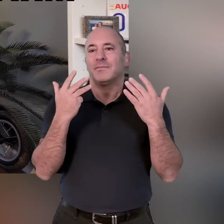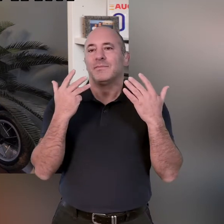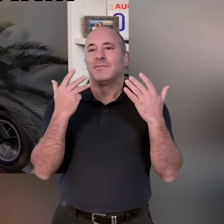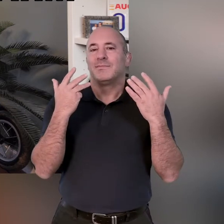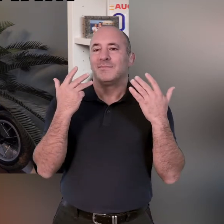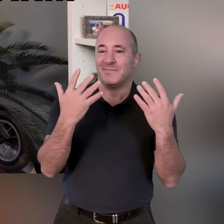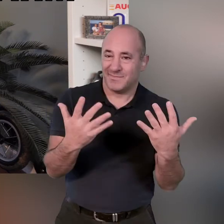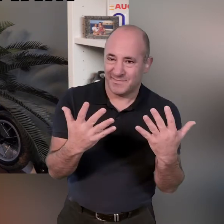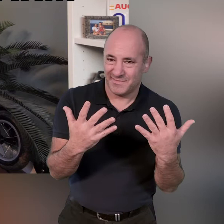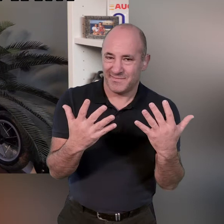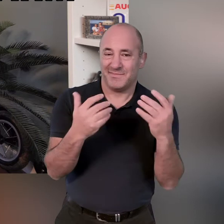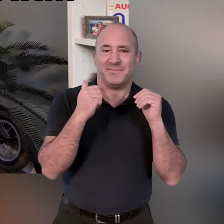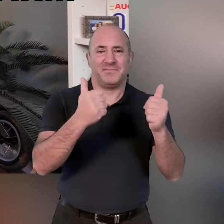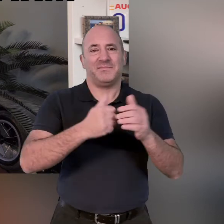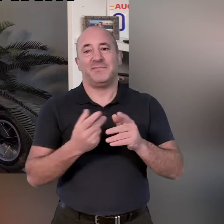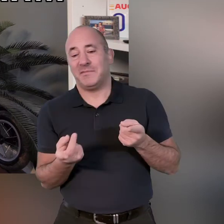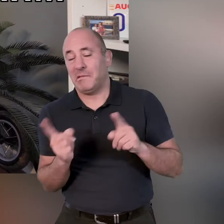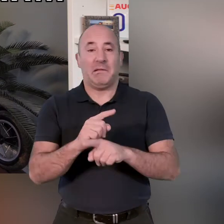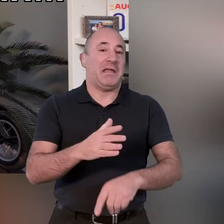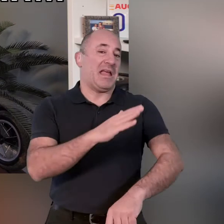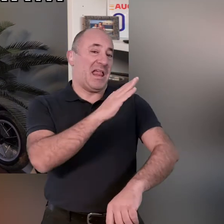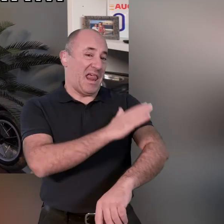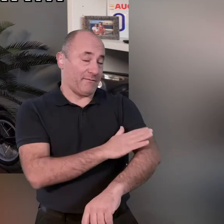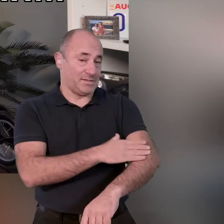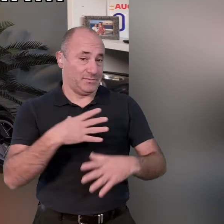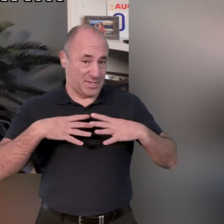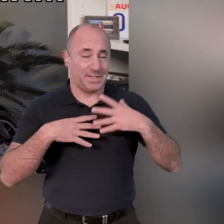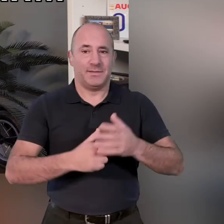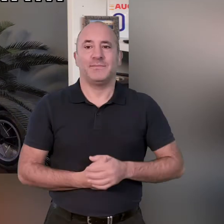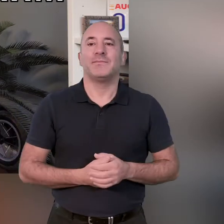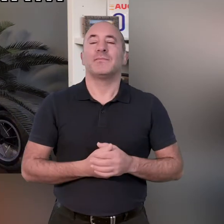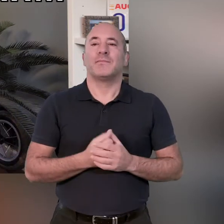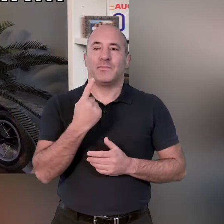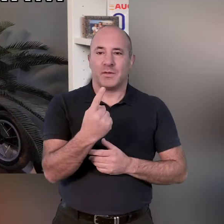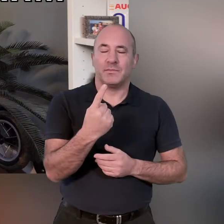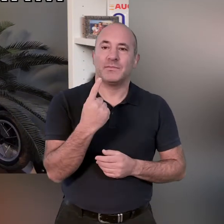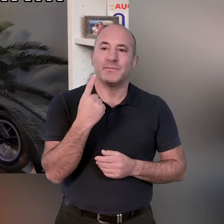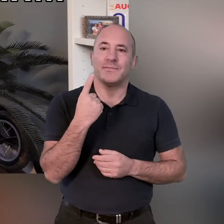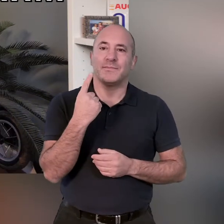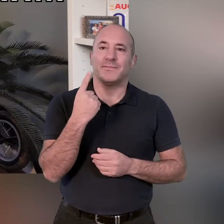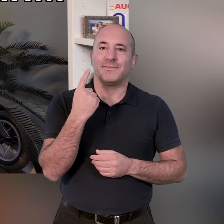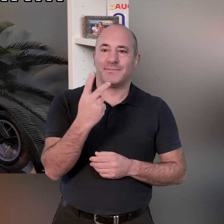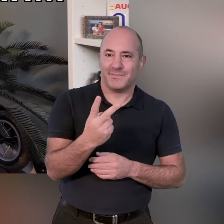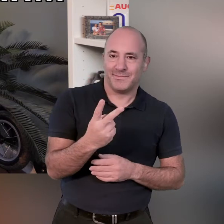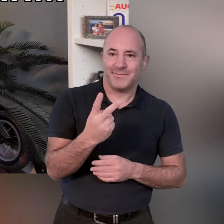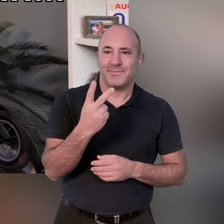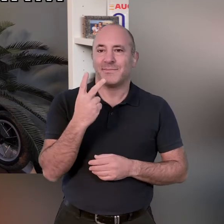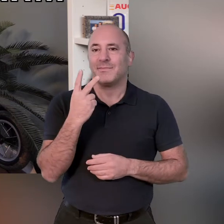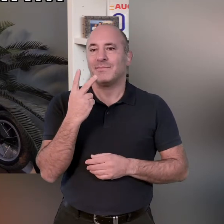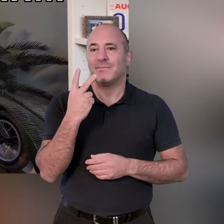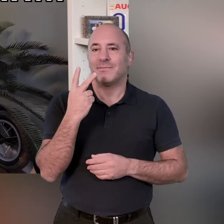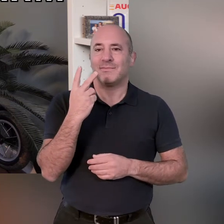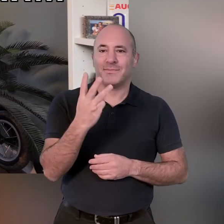9, 10. Excellent. Changing arms here to this side. Off we go. 1, 2,